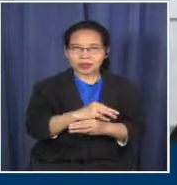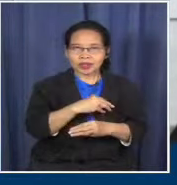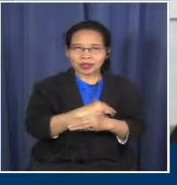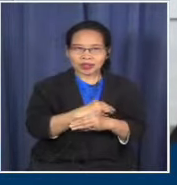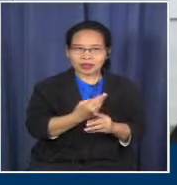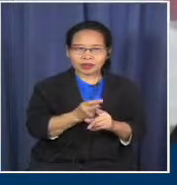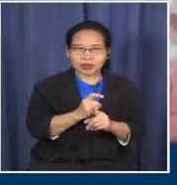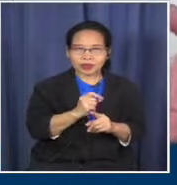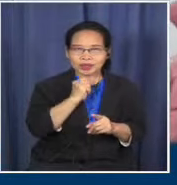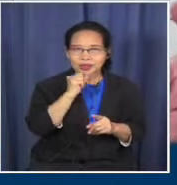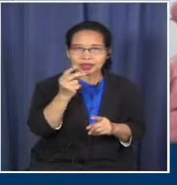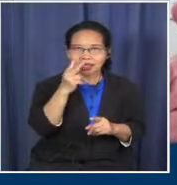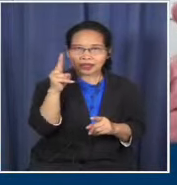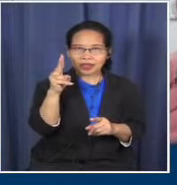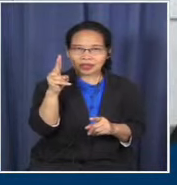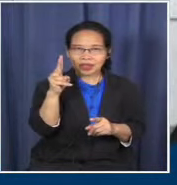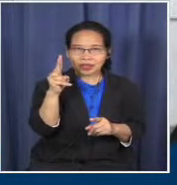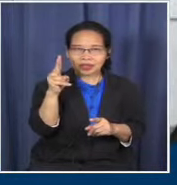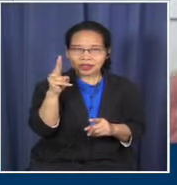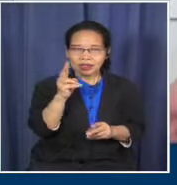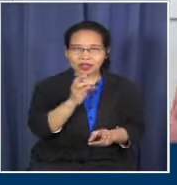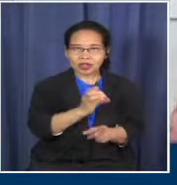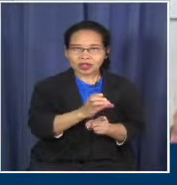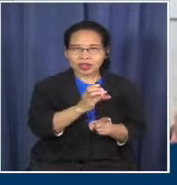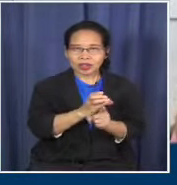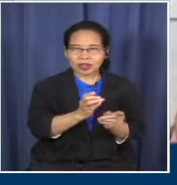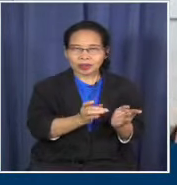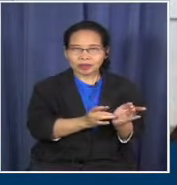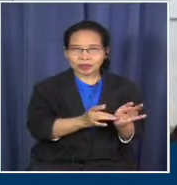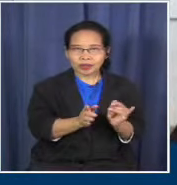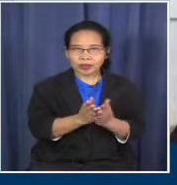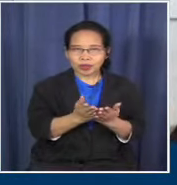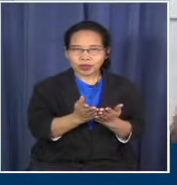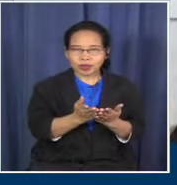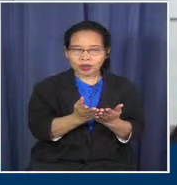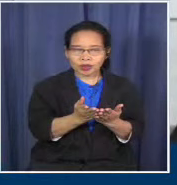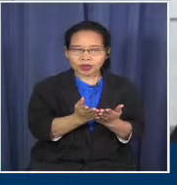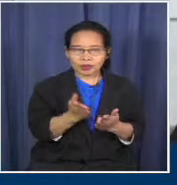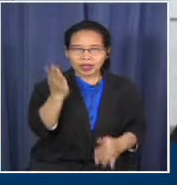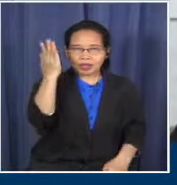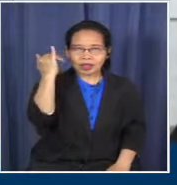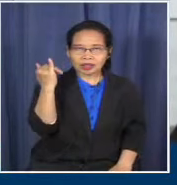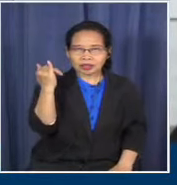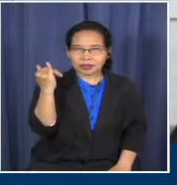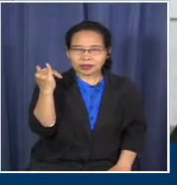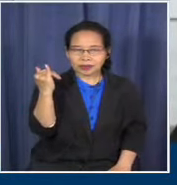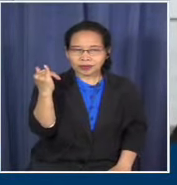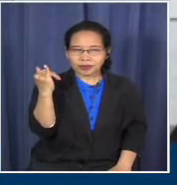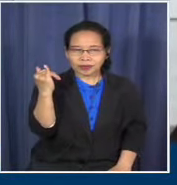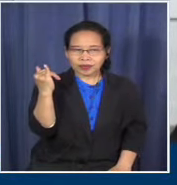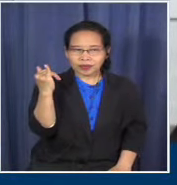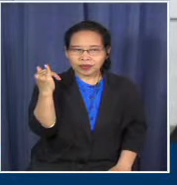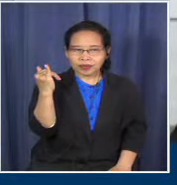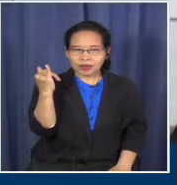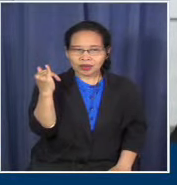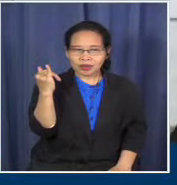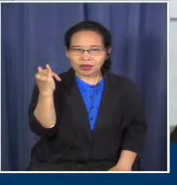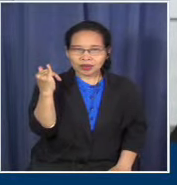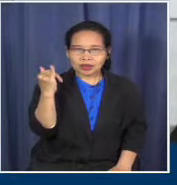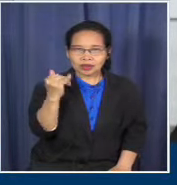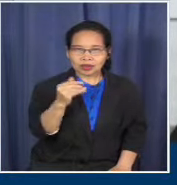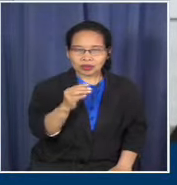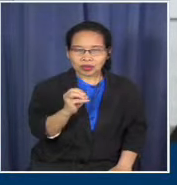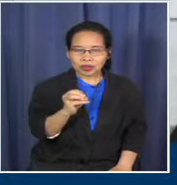Things that can be seen were made from invisible things. So the Bible is really correct. Why?